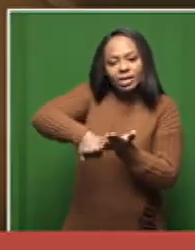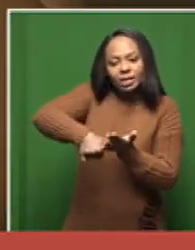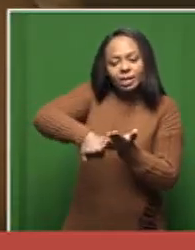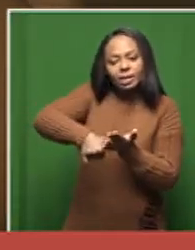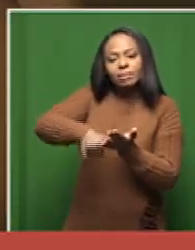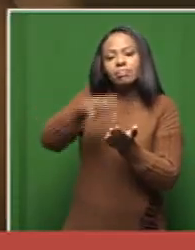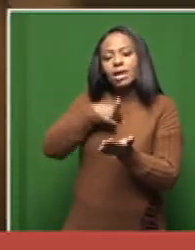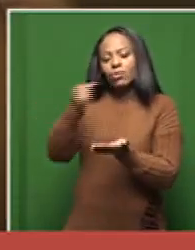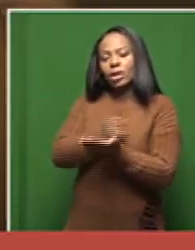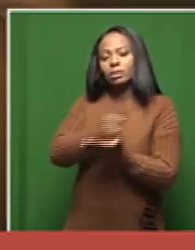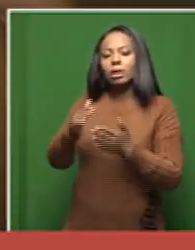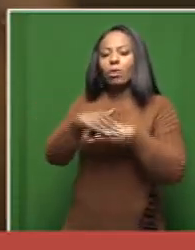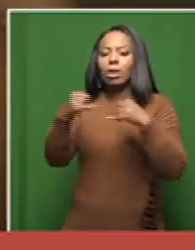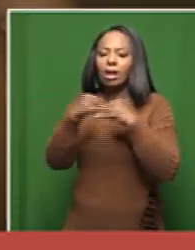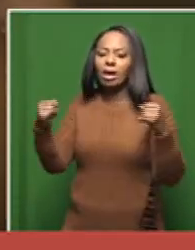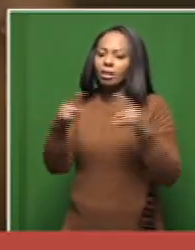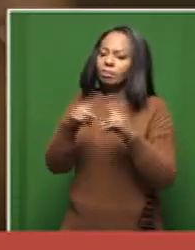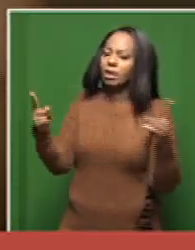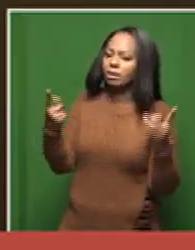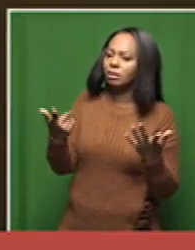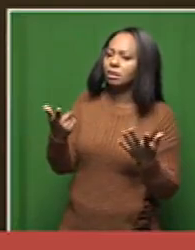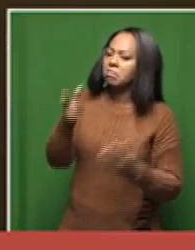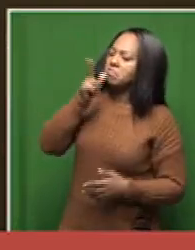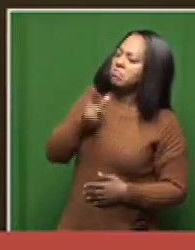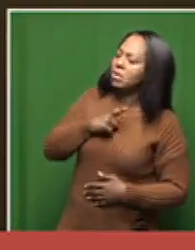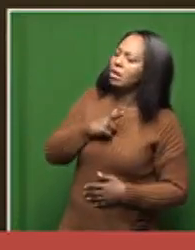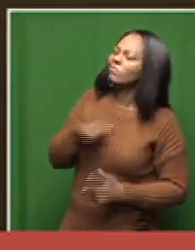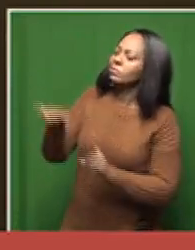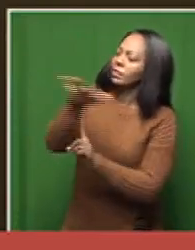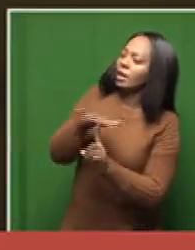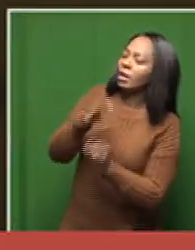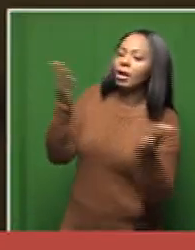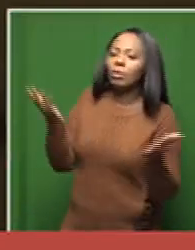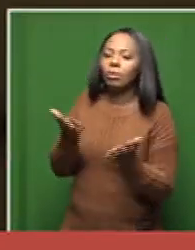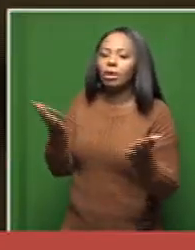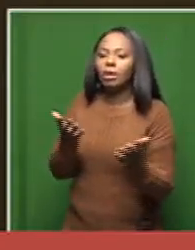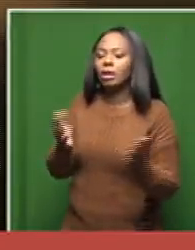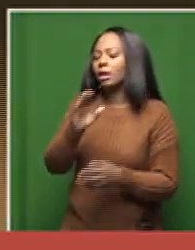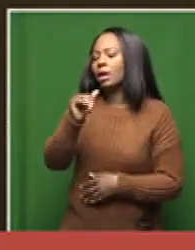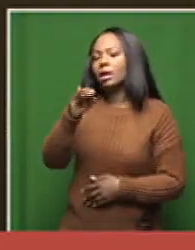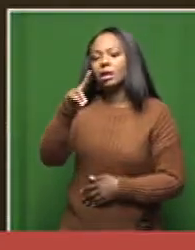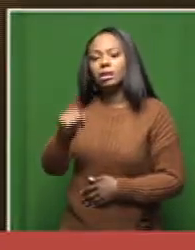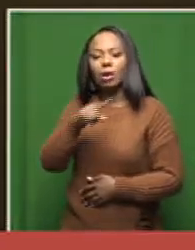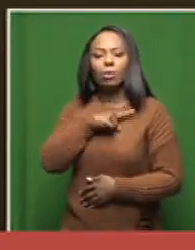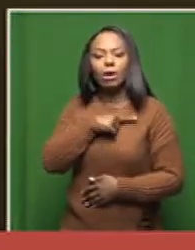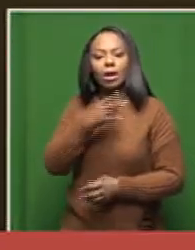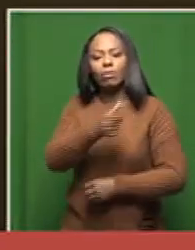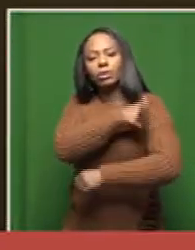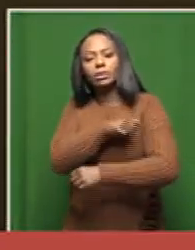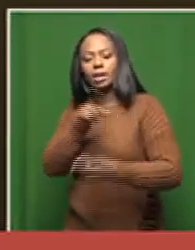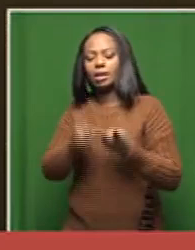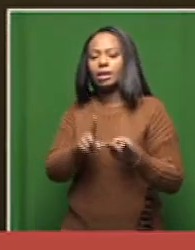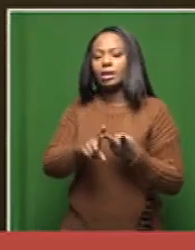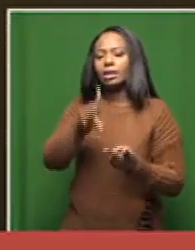in April, but we are not hearing anything about the area Acacia. And we've got a hospital, we've got a clinic, we've got